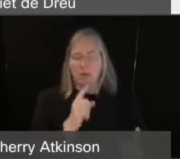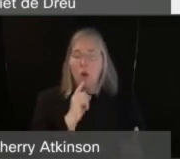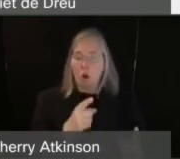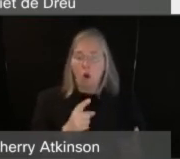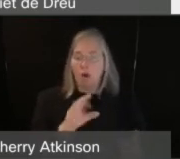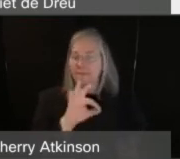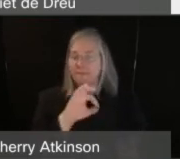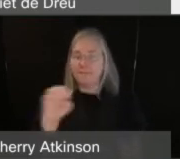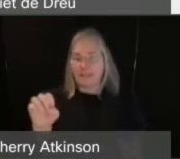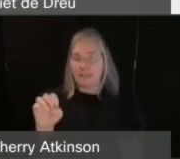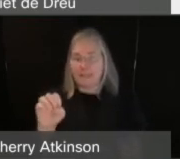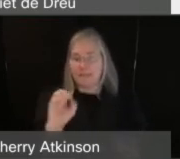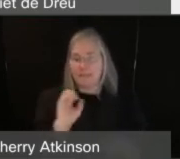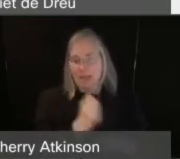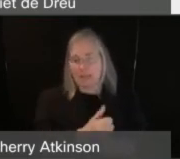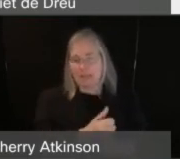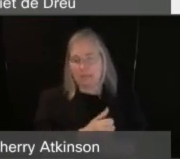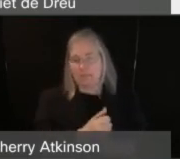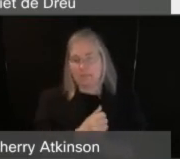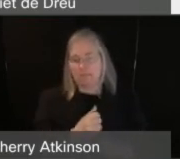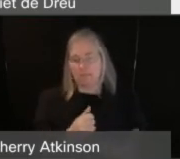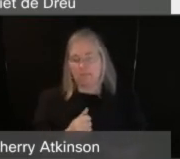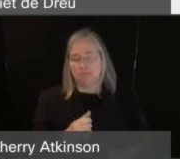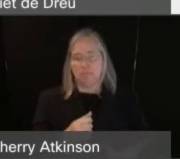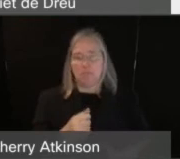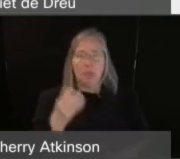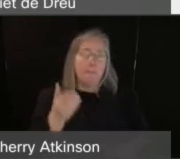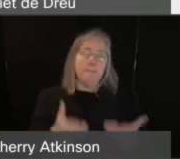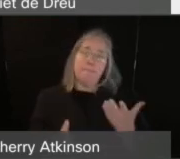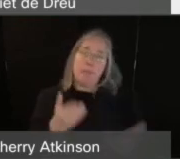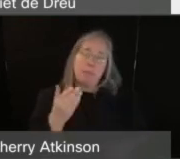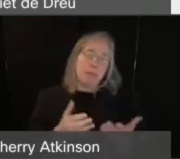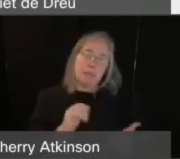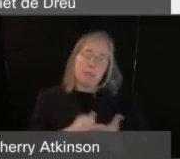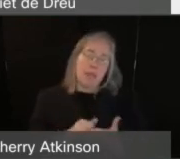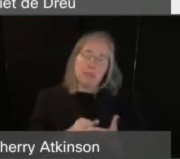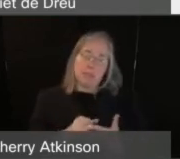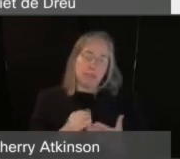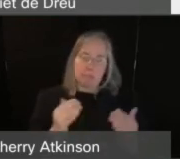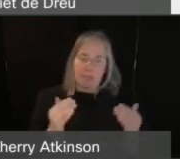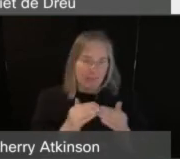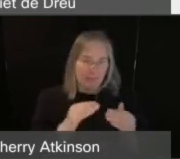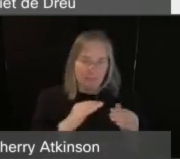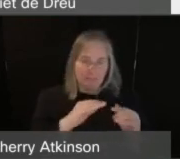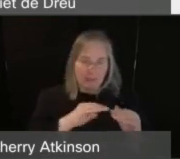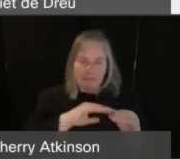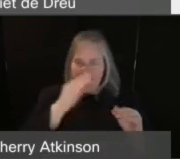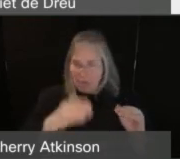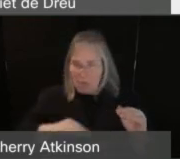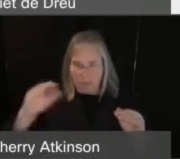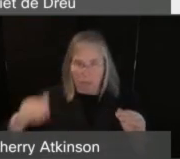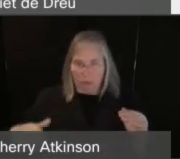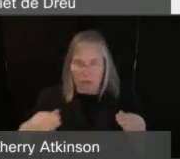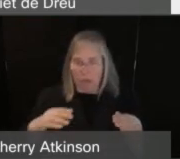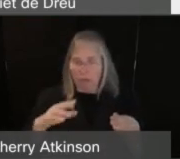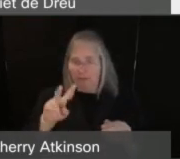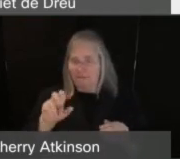fee based. Maybe it's just as variable and unpredictable as the transfer